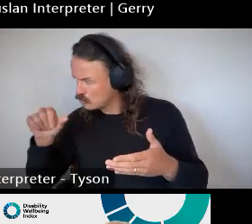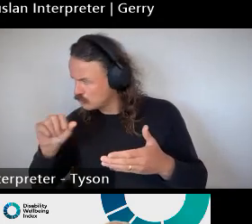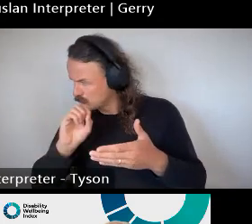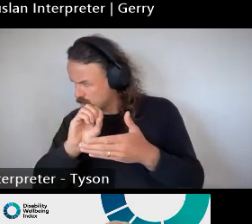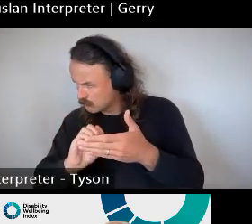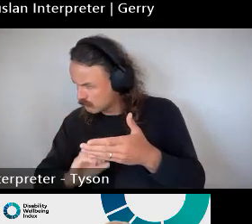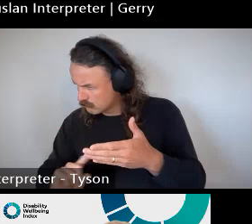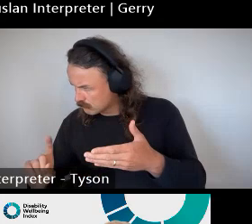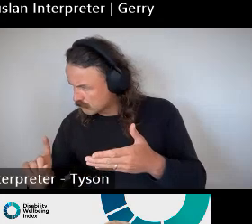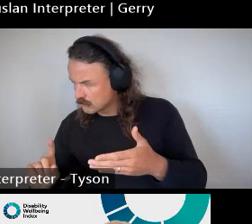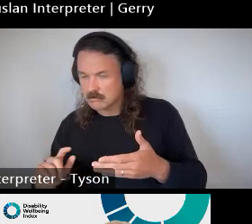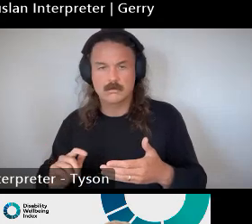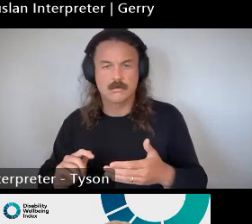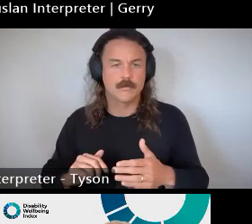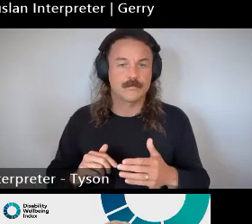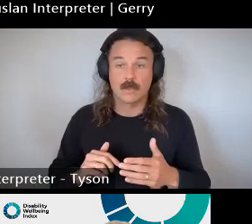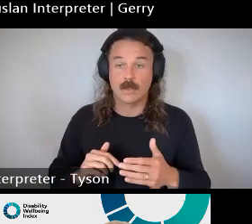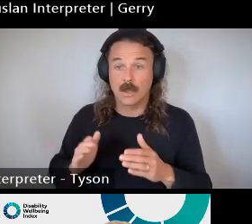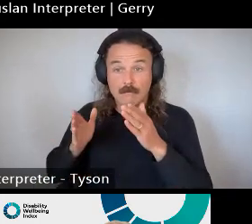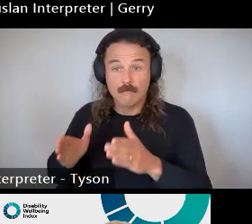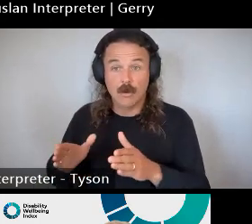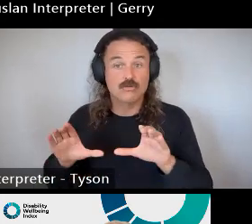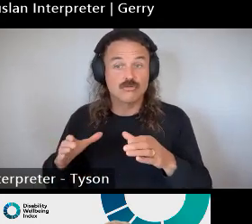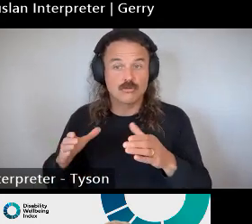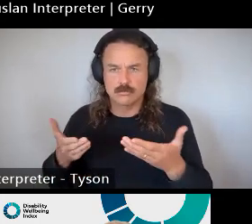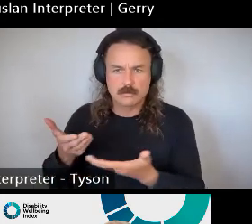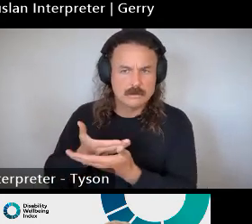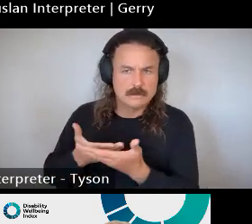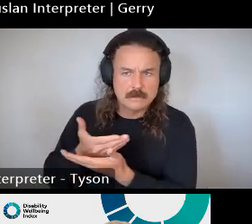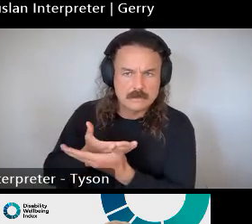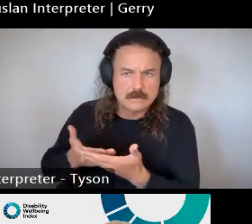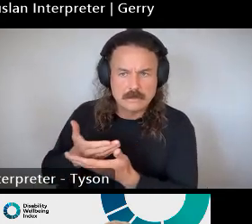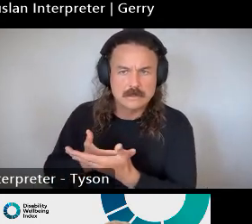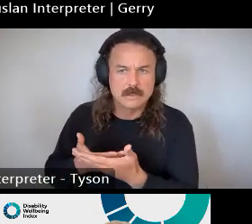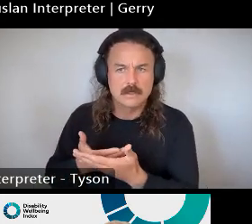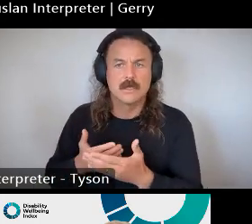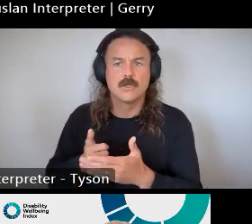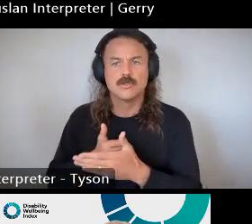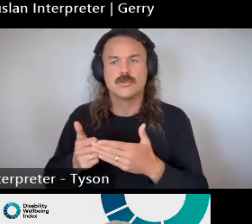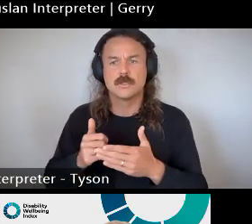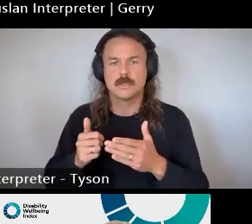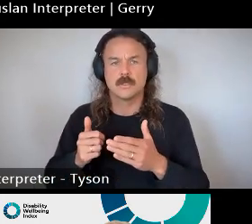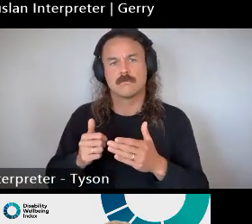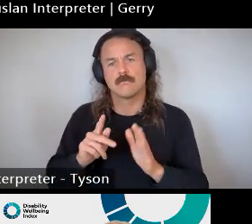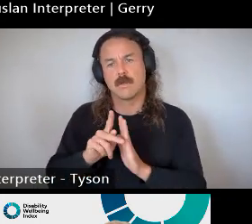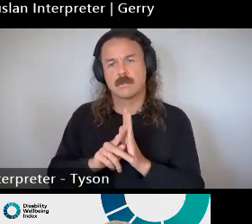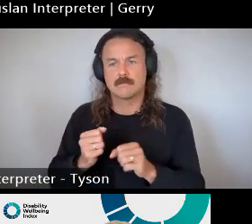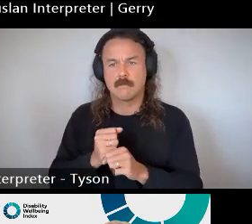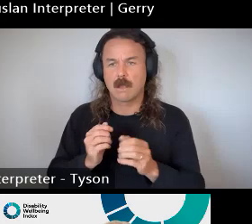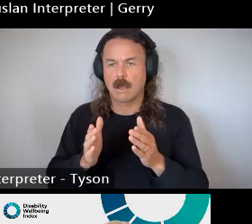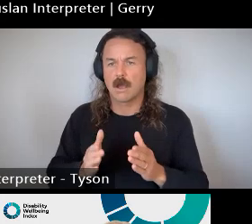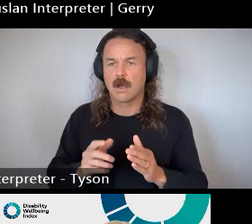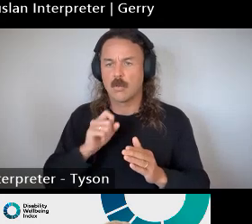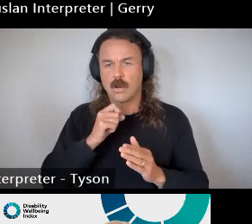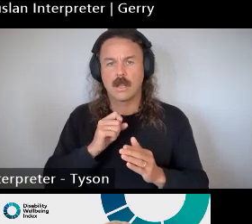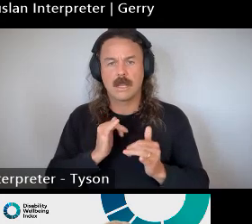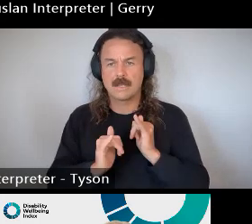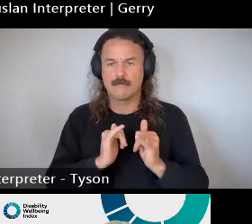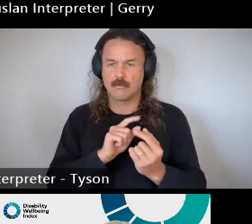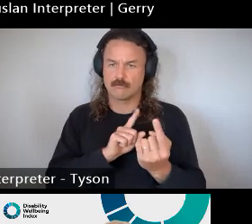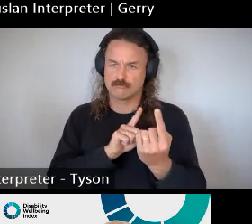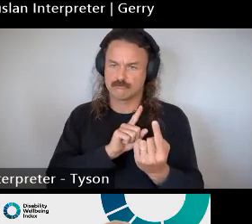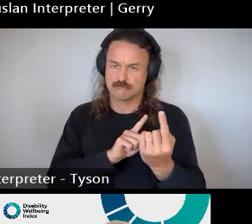will be the focus group discussion. For policymakers, is typically one-to-one interviews. After the interview, there will be